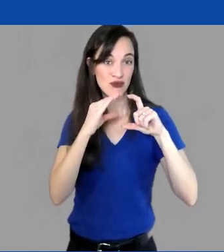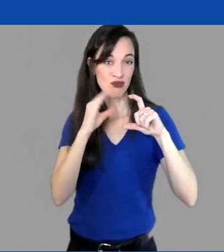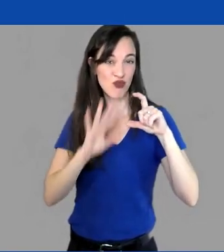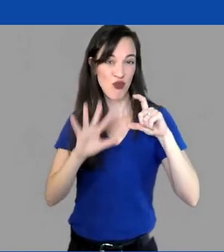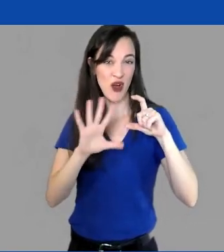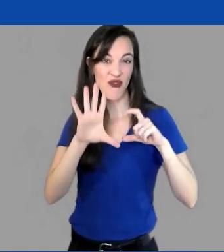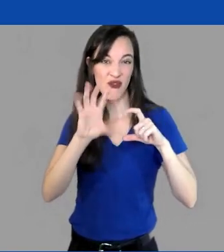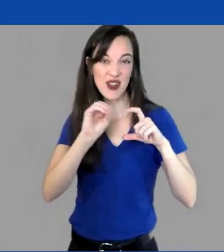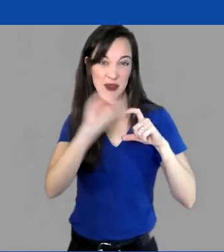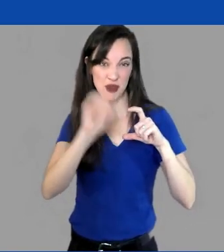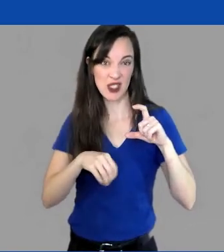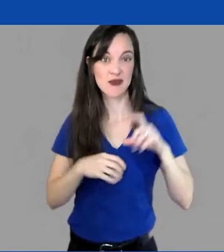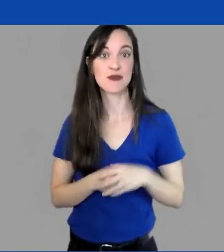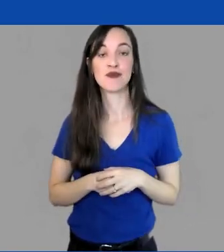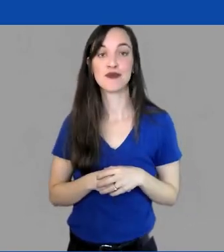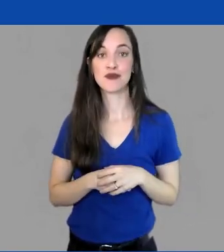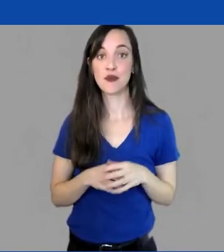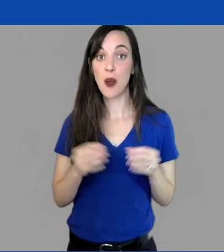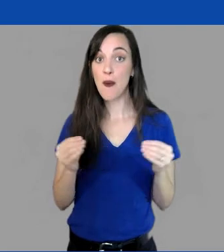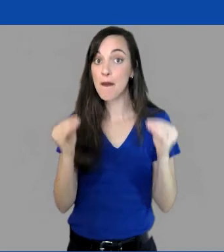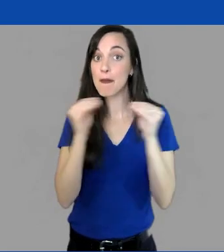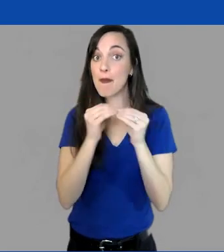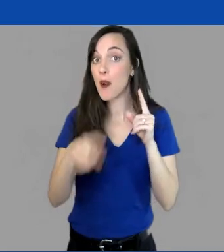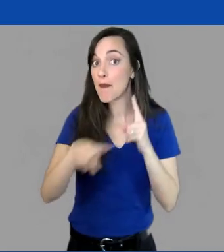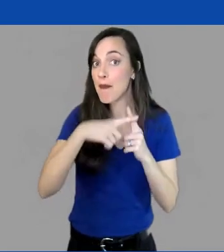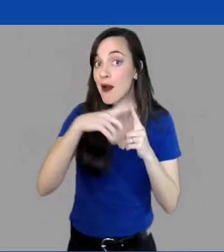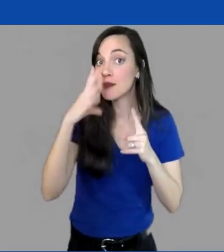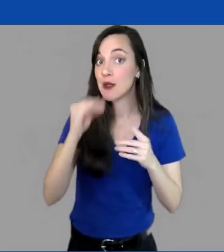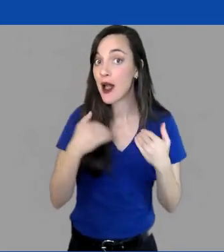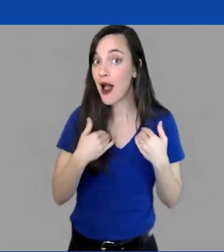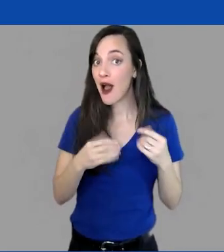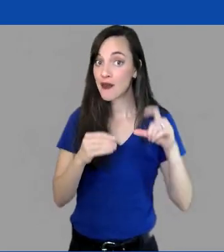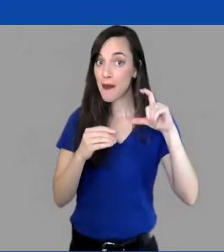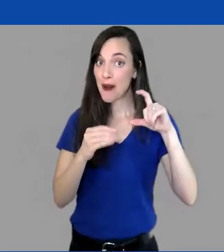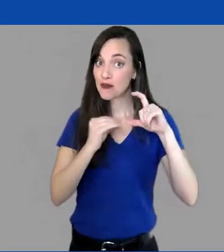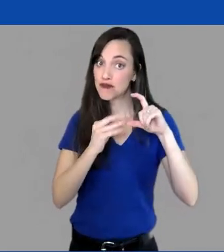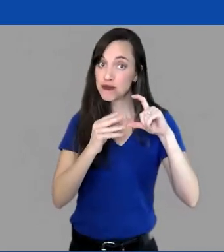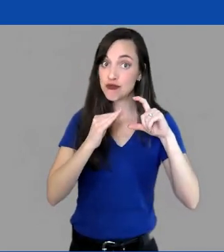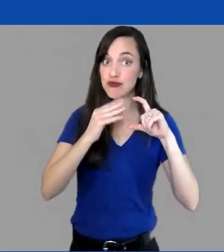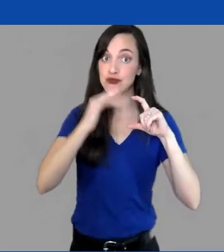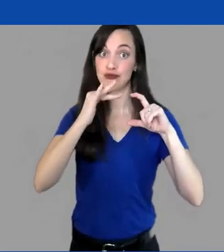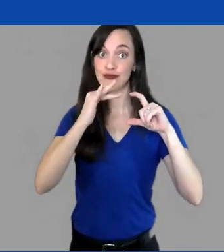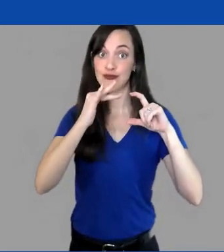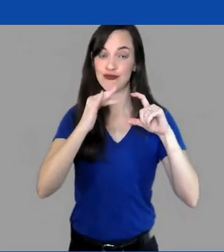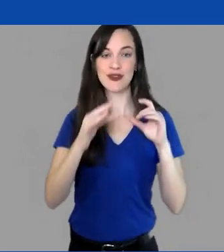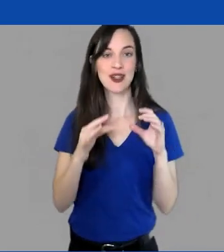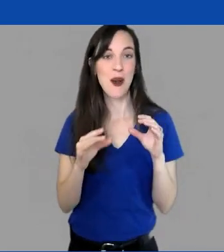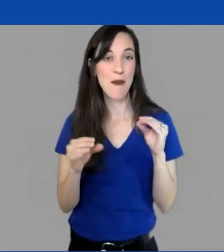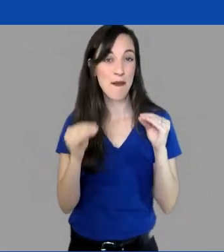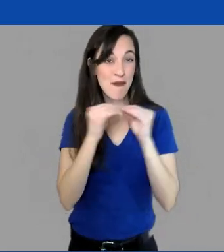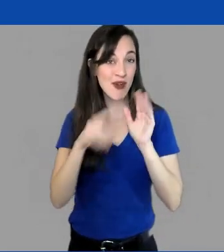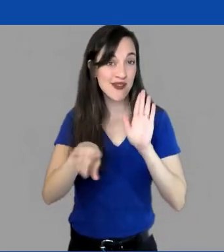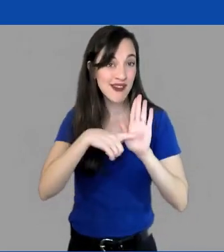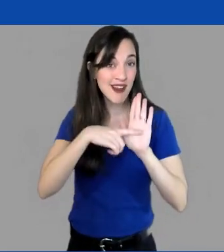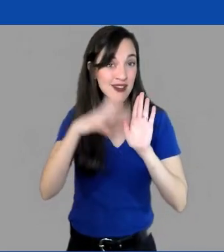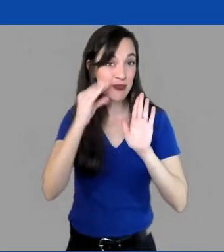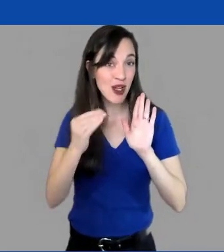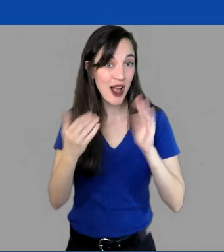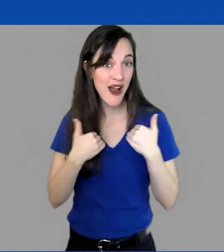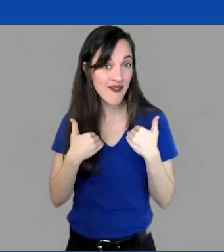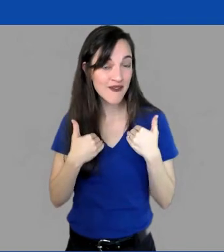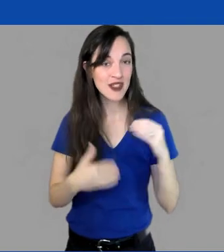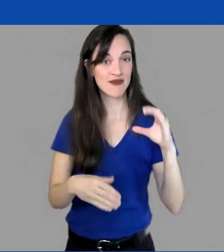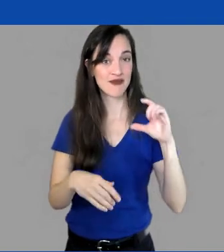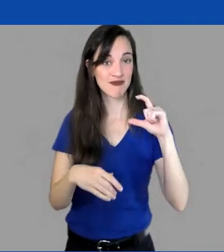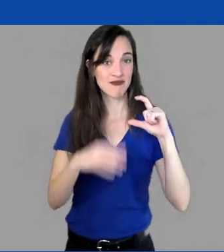The more positive experiences you have with a person The more charged the battery gets Likewise, the more negative experiences you